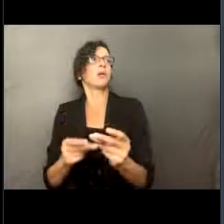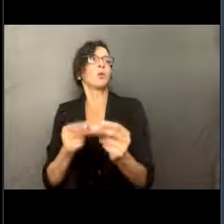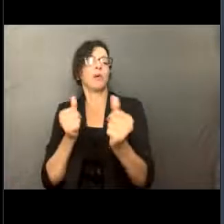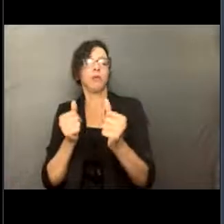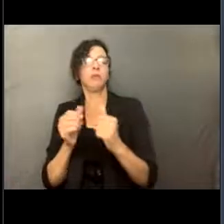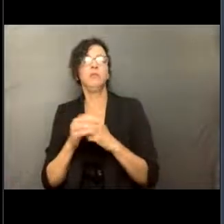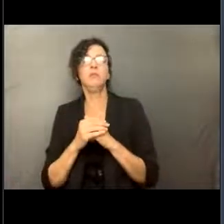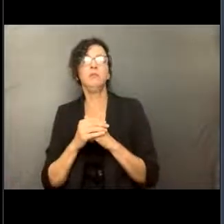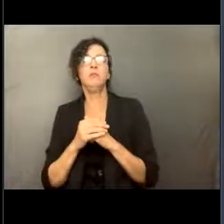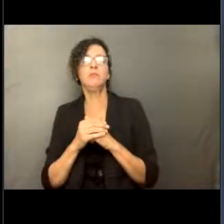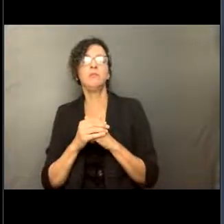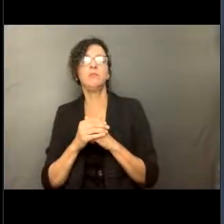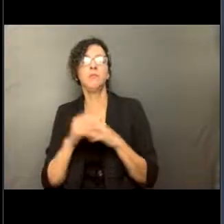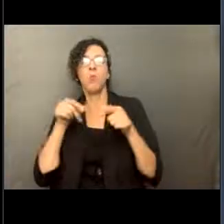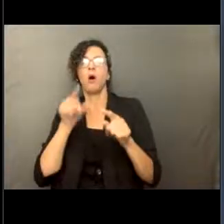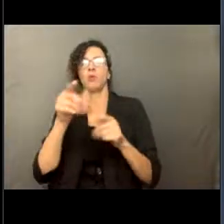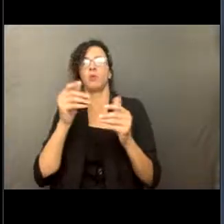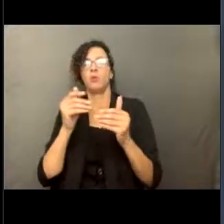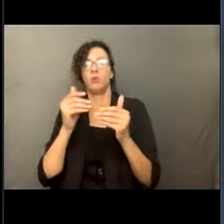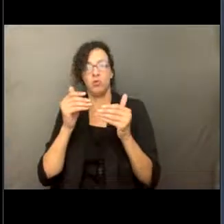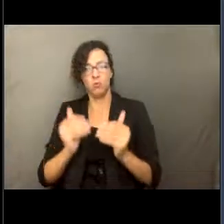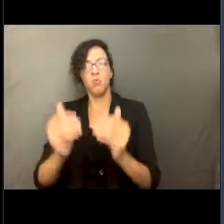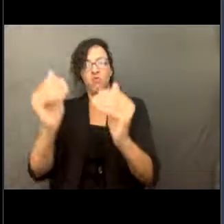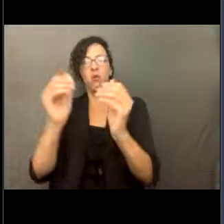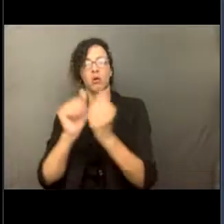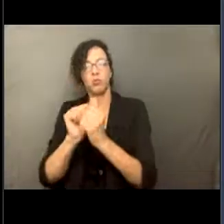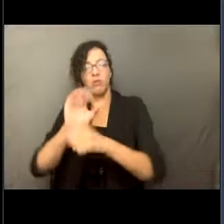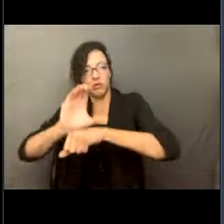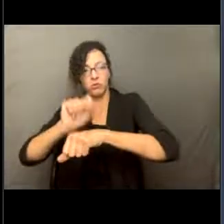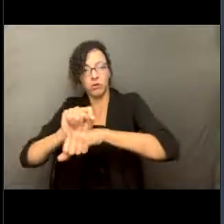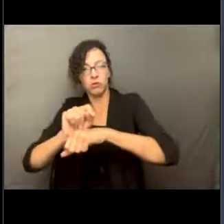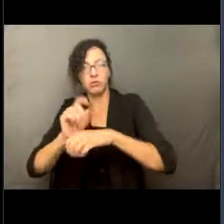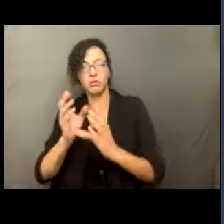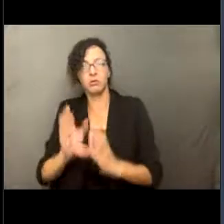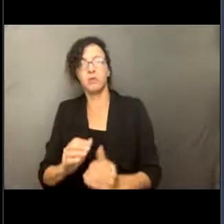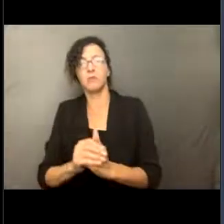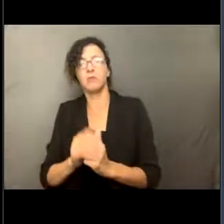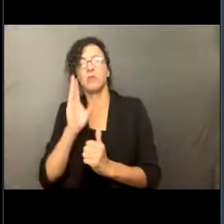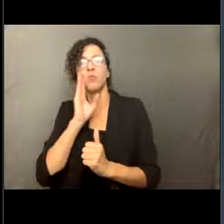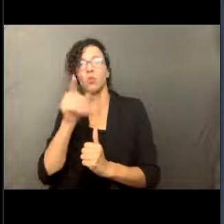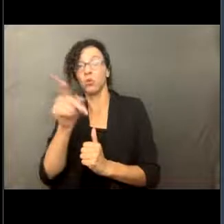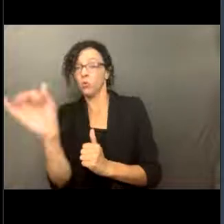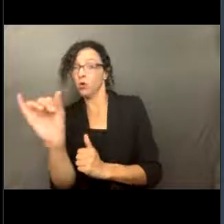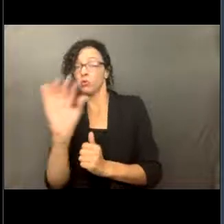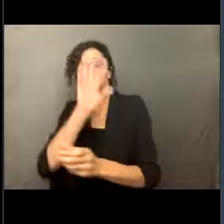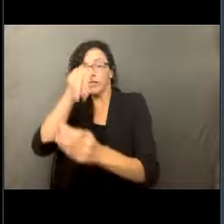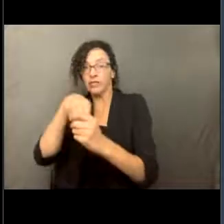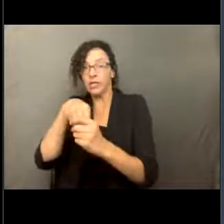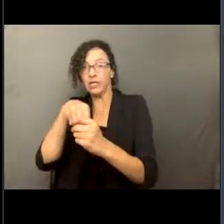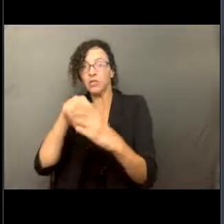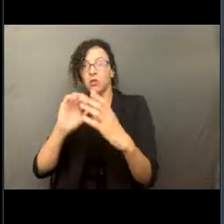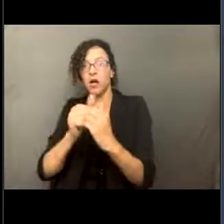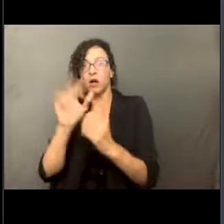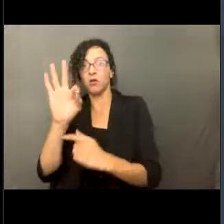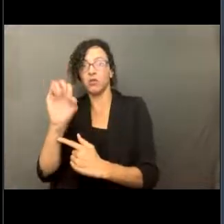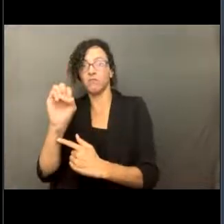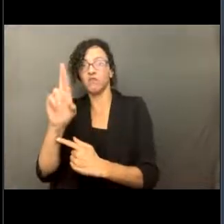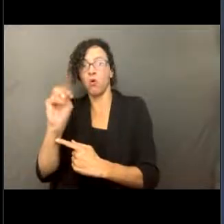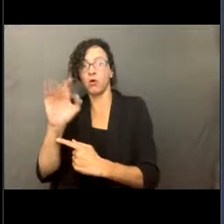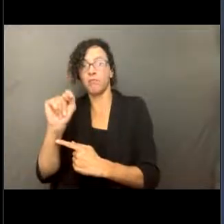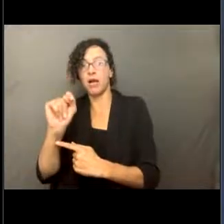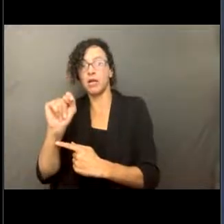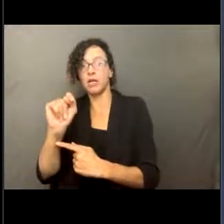as you move forward with your consultant, will you also be engaging in how the format was created to engage our